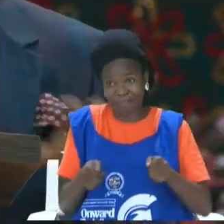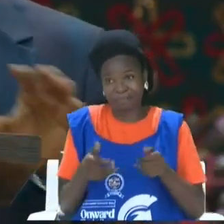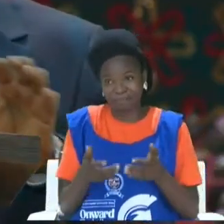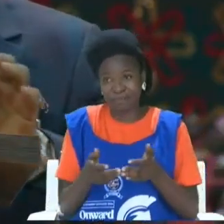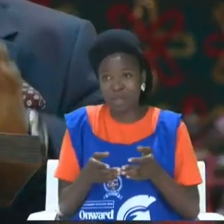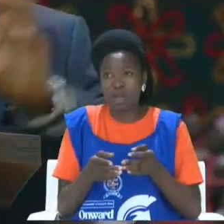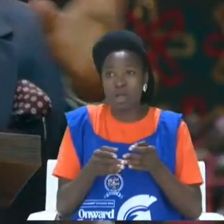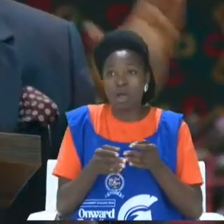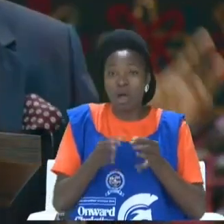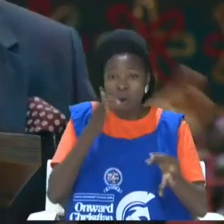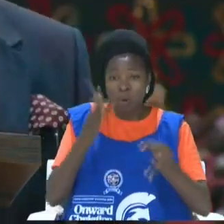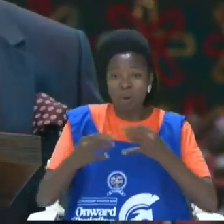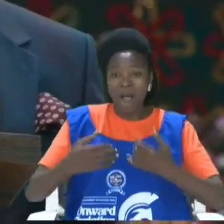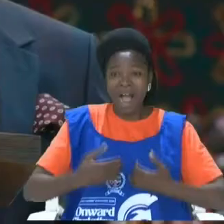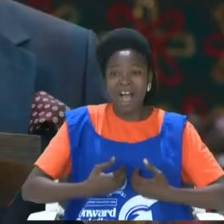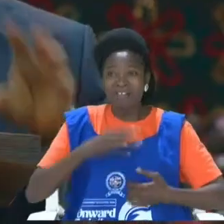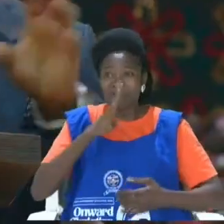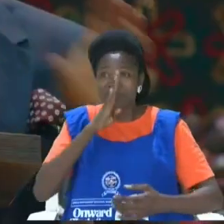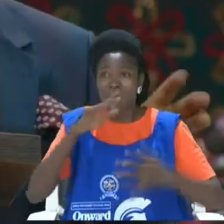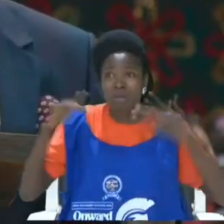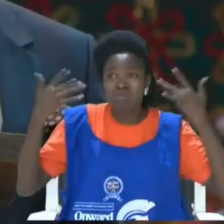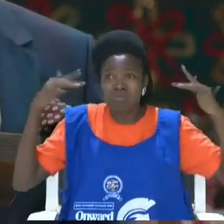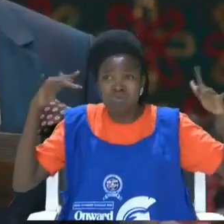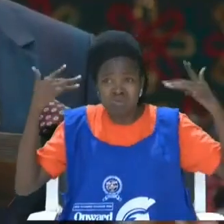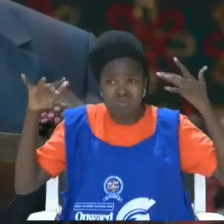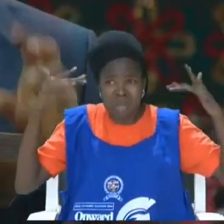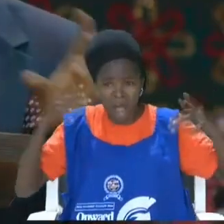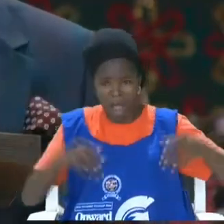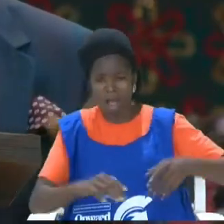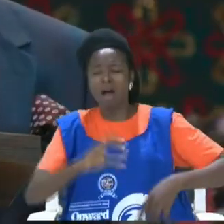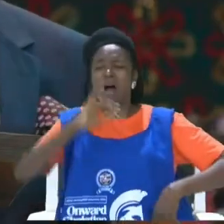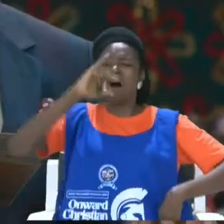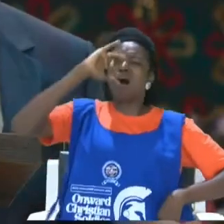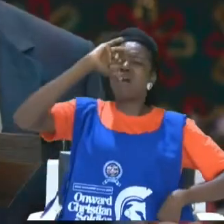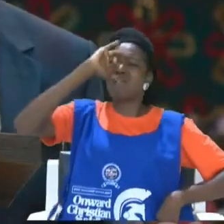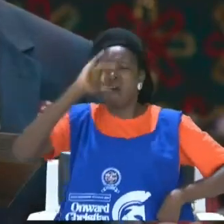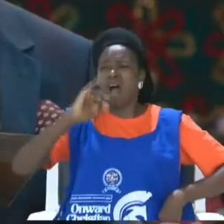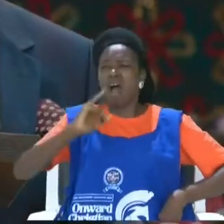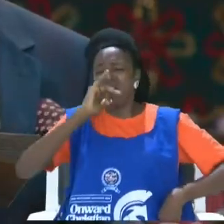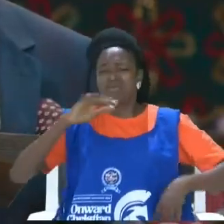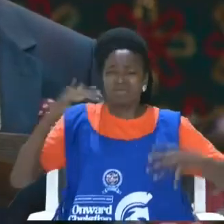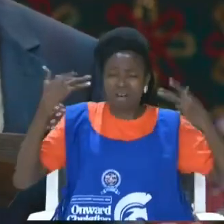who have been a nuisance, people know the drunkard for his nuisance.